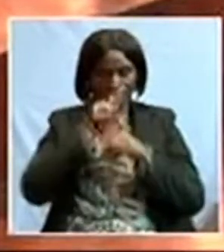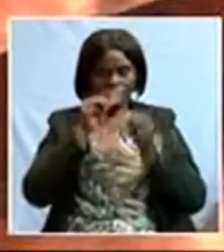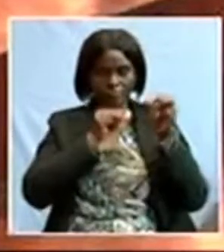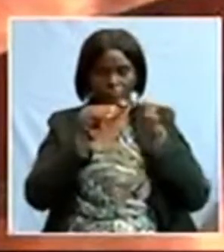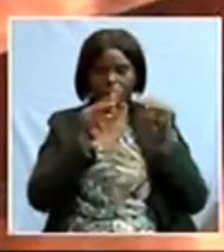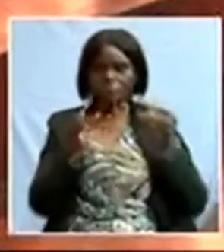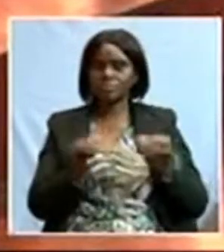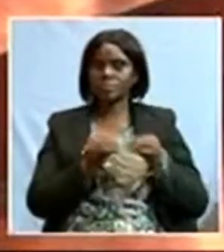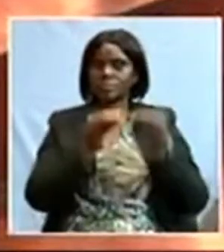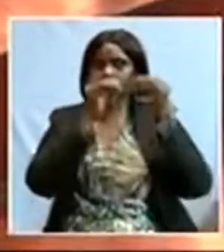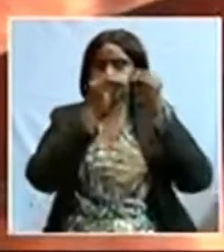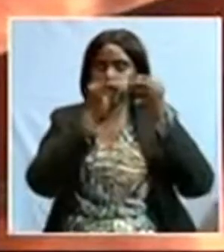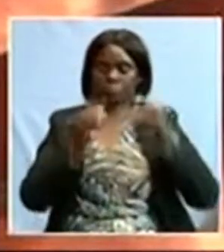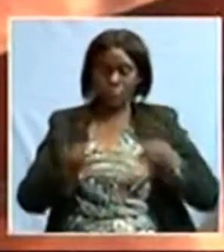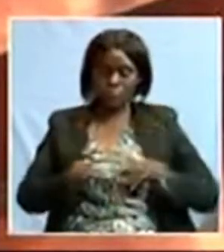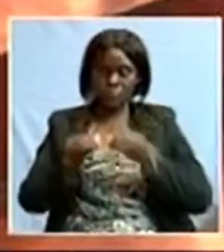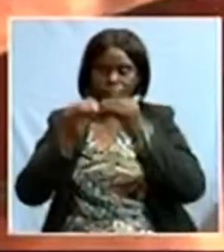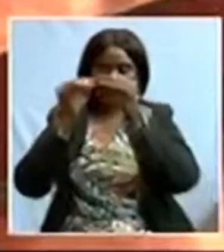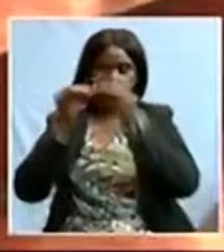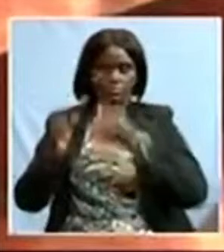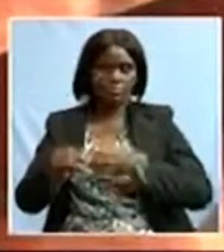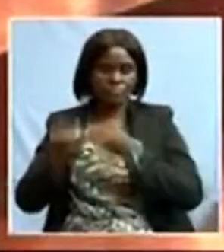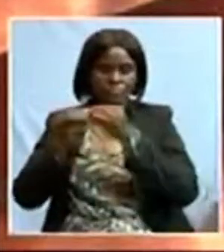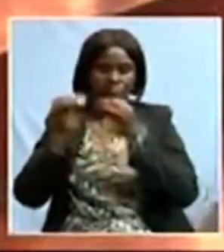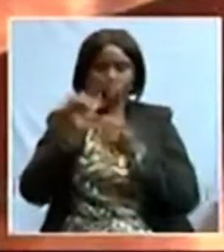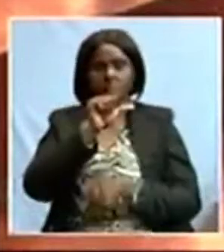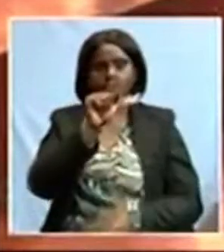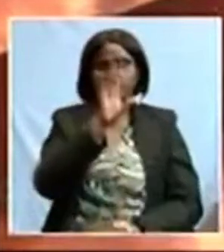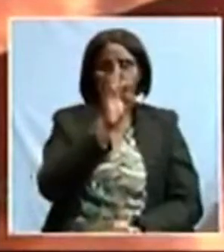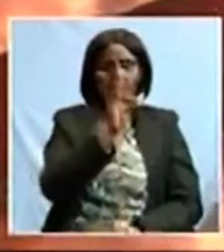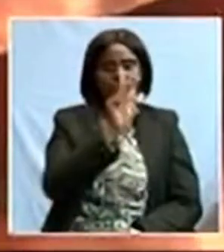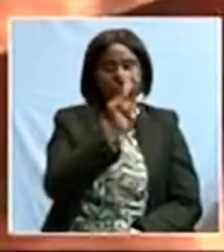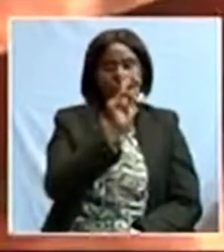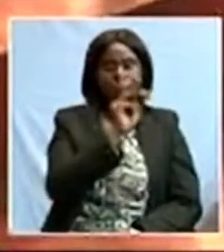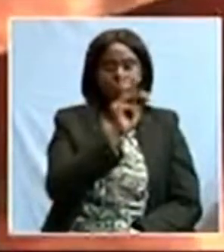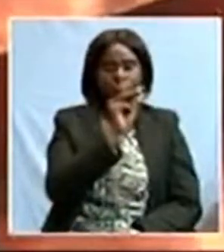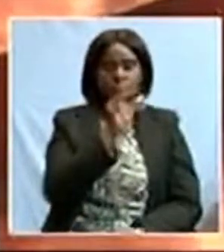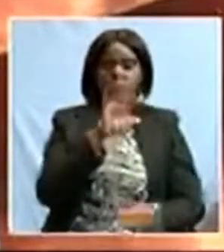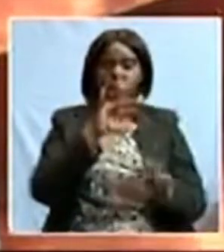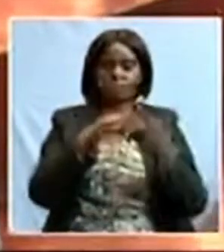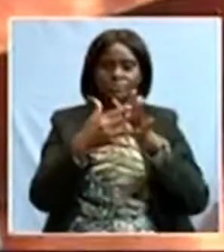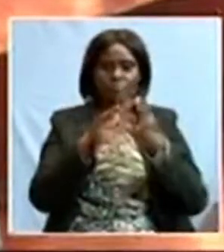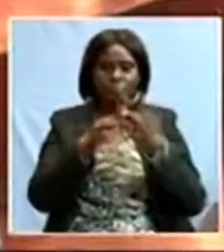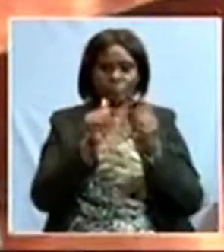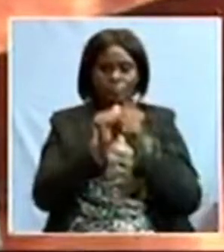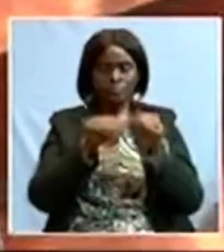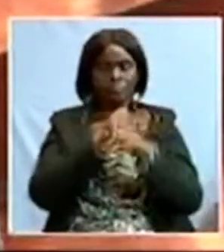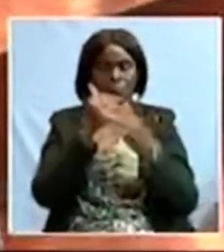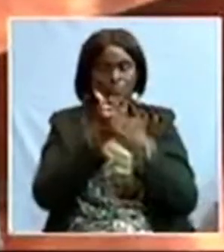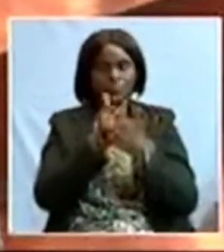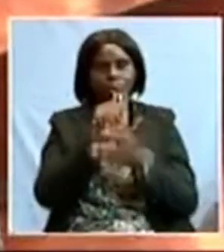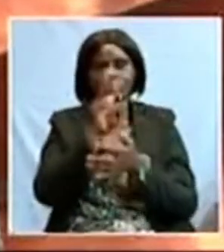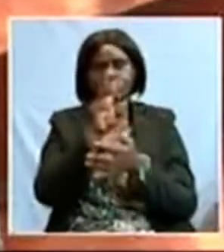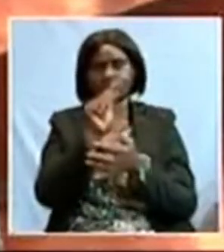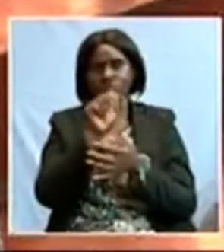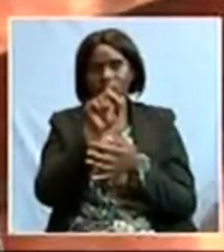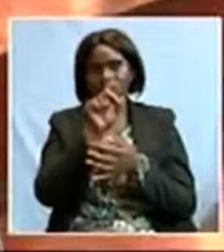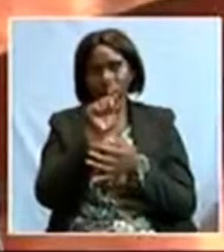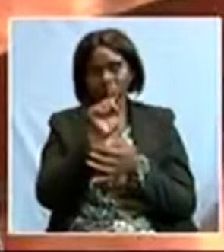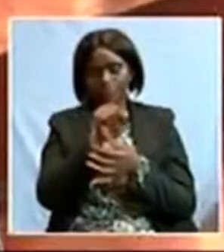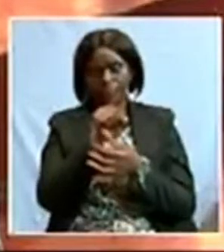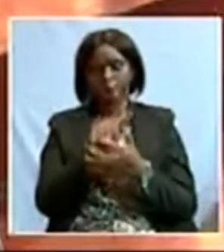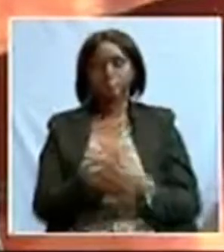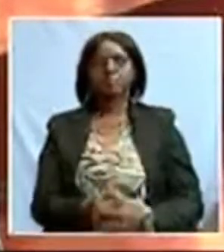do the total of 27 kilometers. We combine in all the wards.